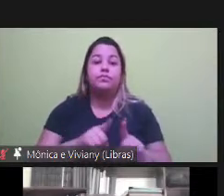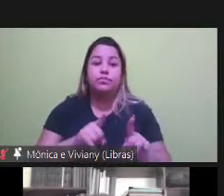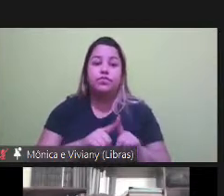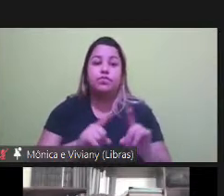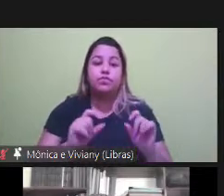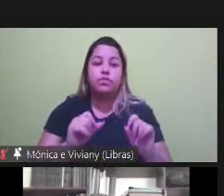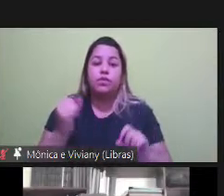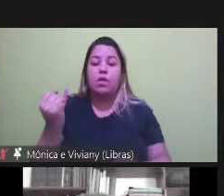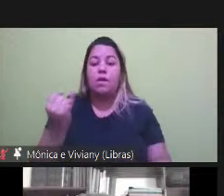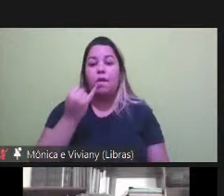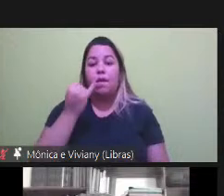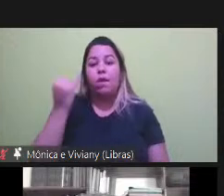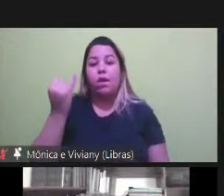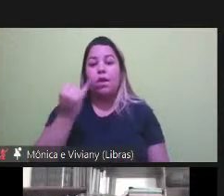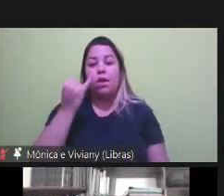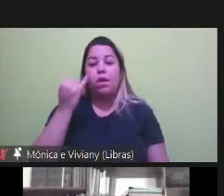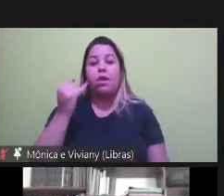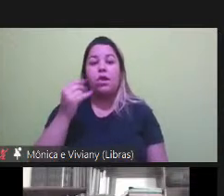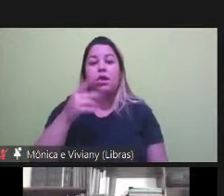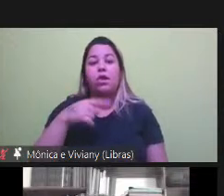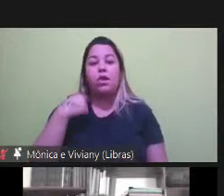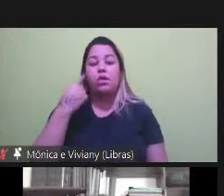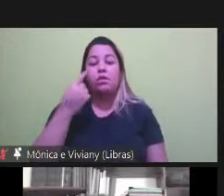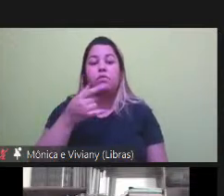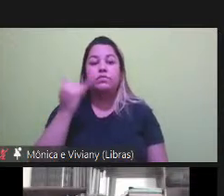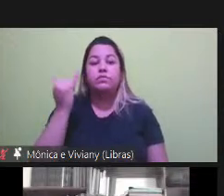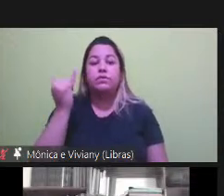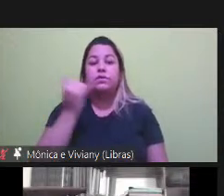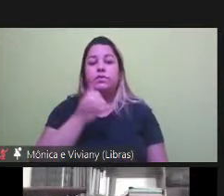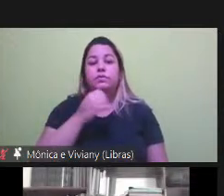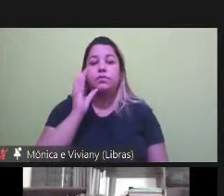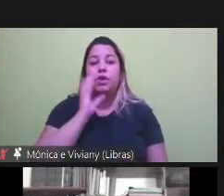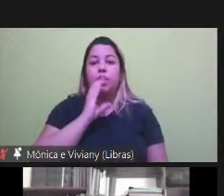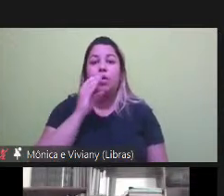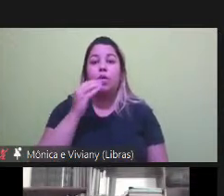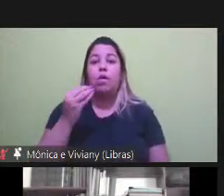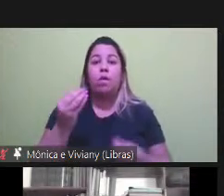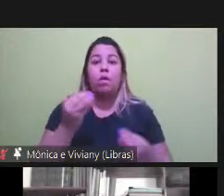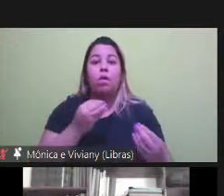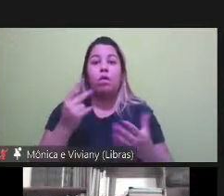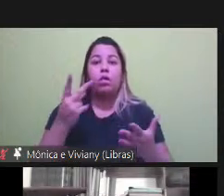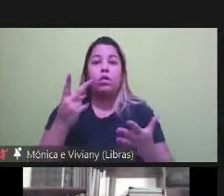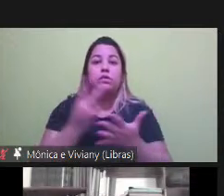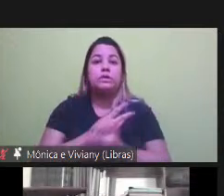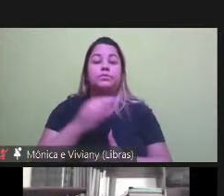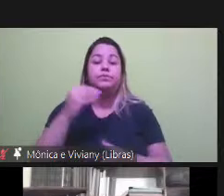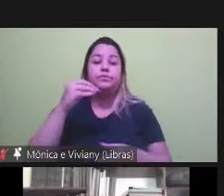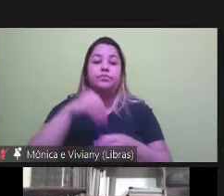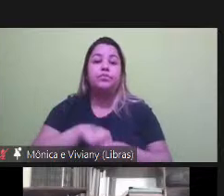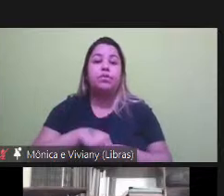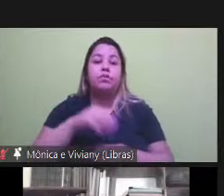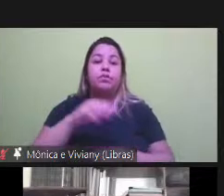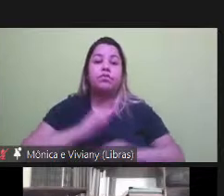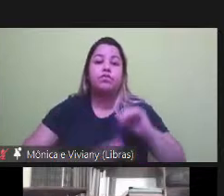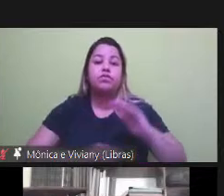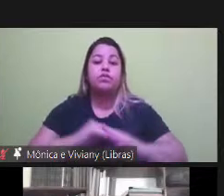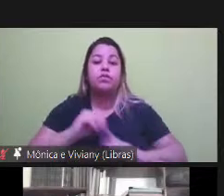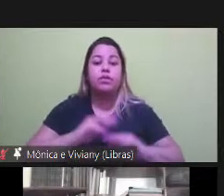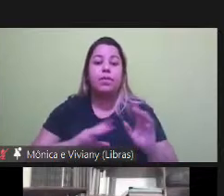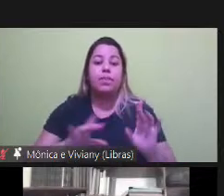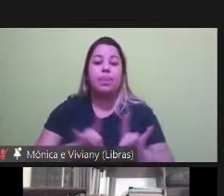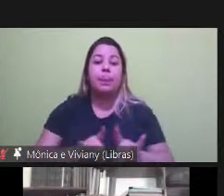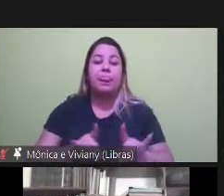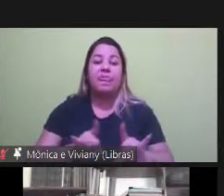give education to other professionals. And in terms of proactivity, we're going to explain how the action-reaction